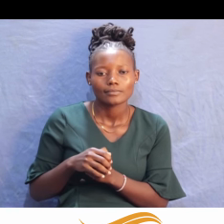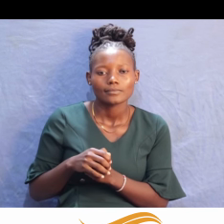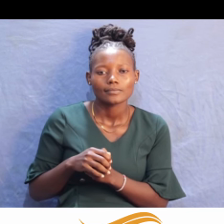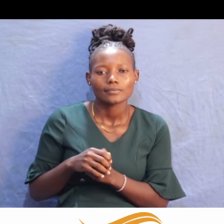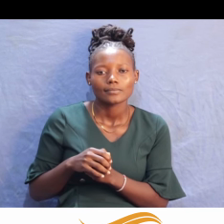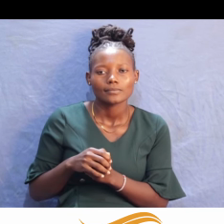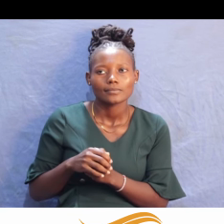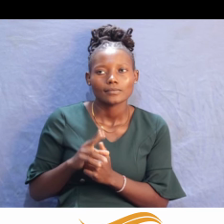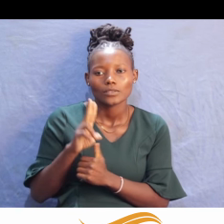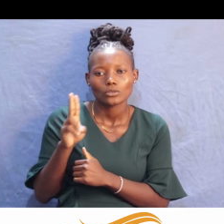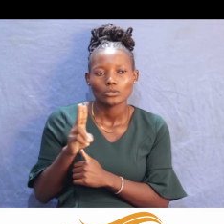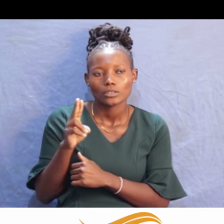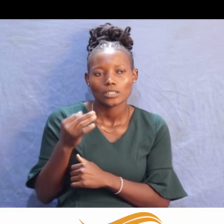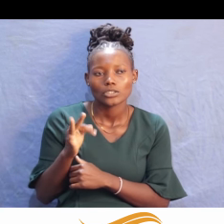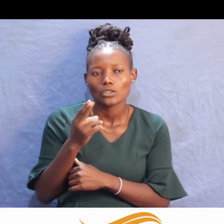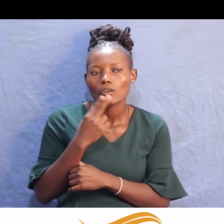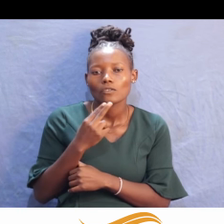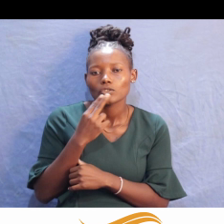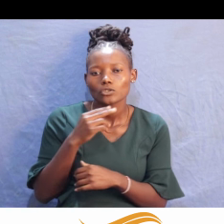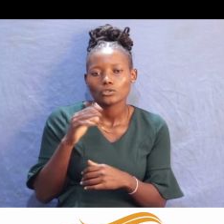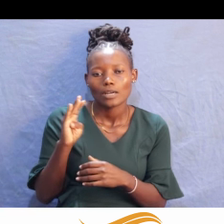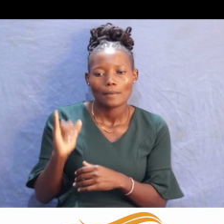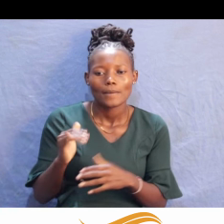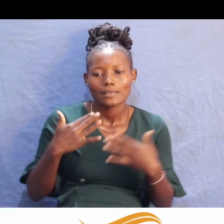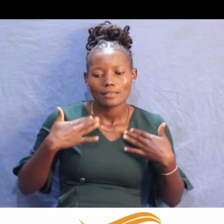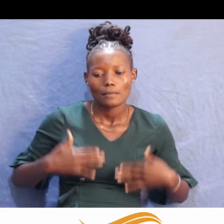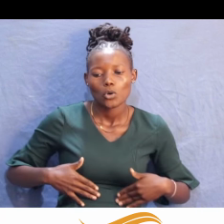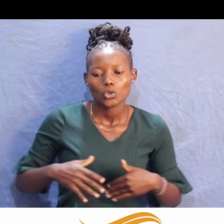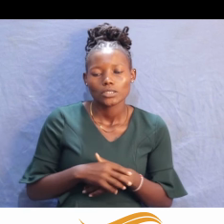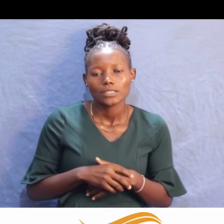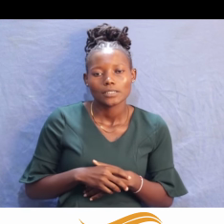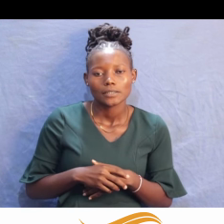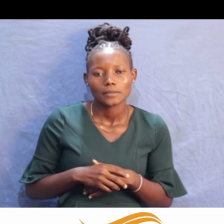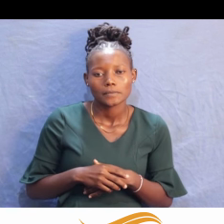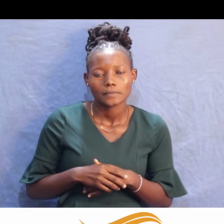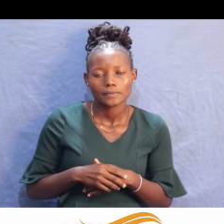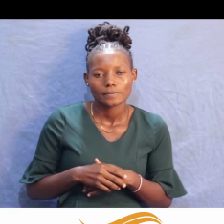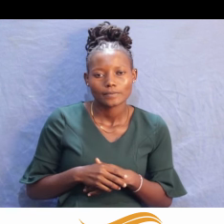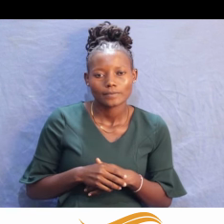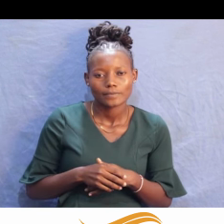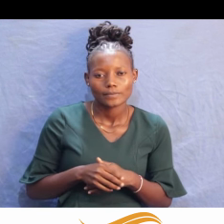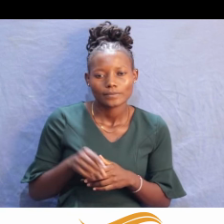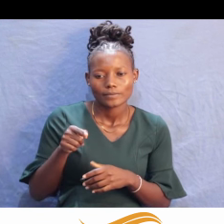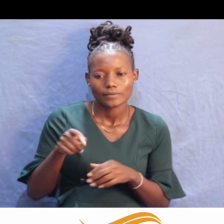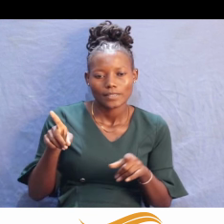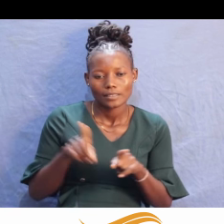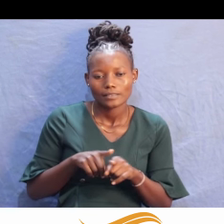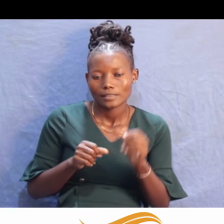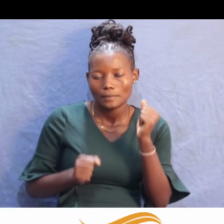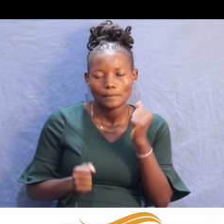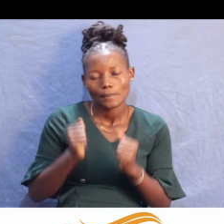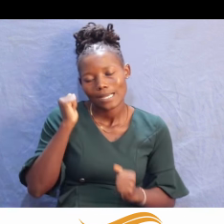consumption of glucose or sugar by the body. Leg glucose. This is someone running